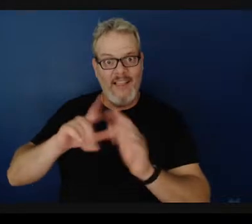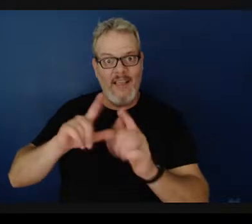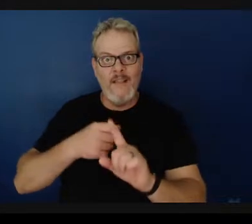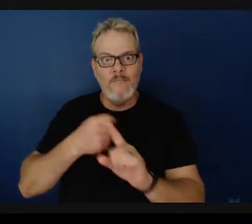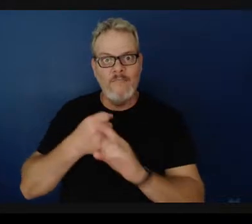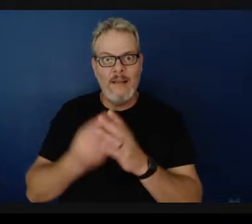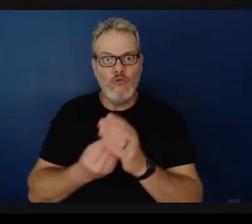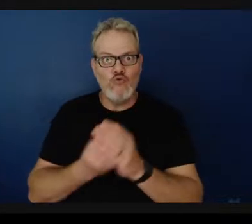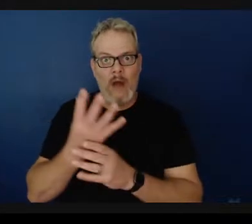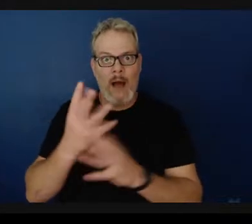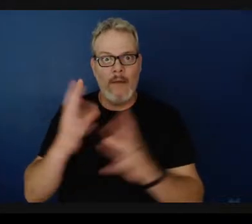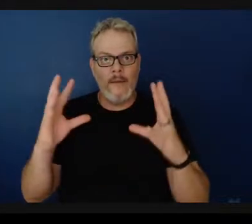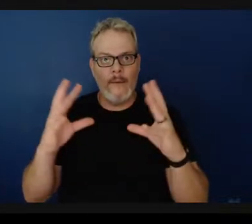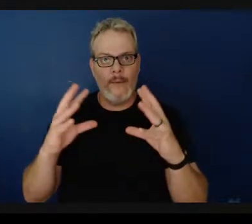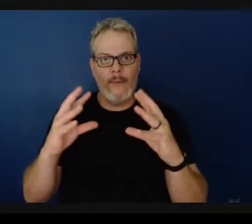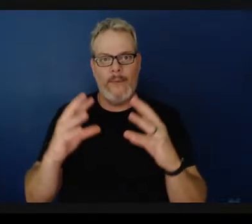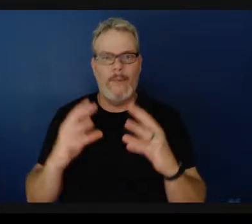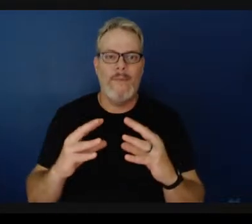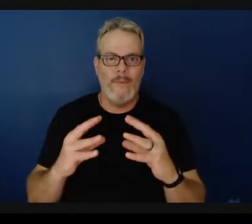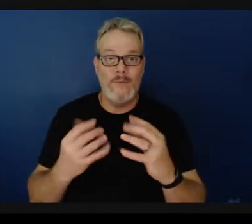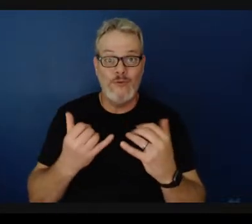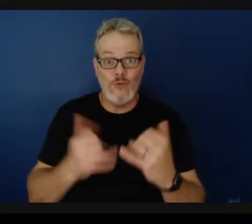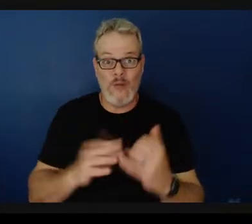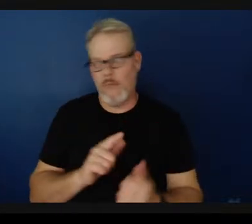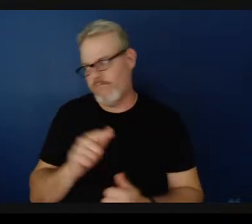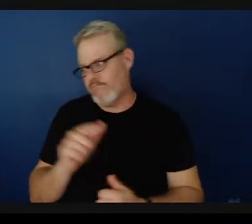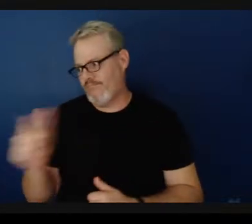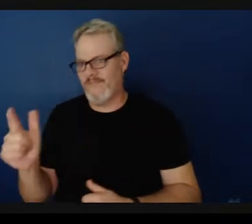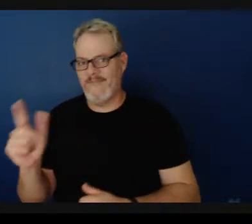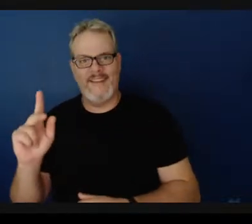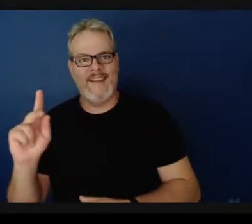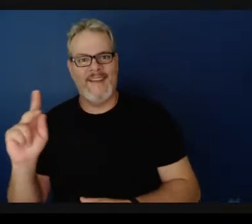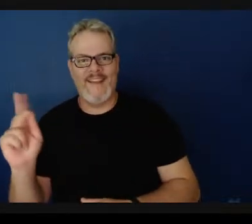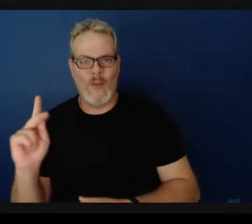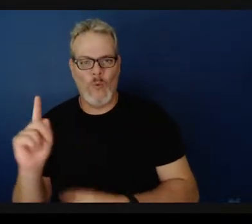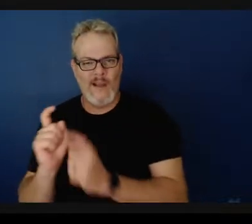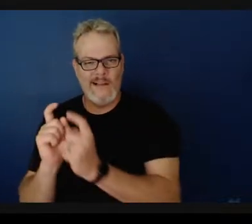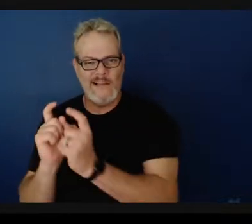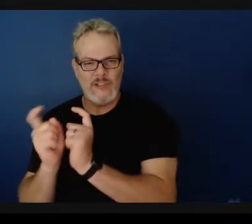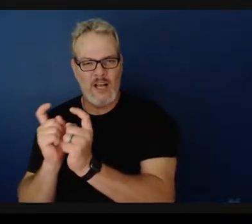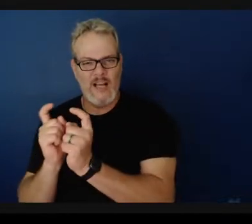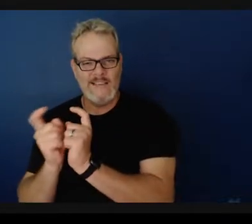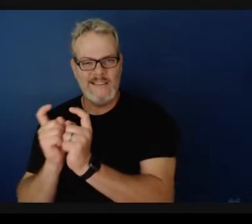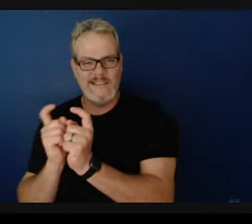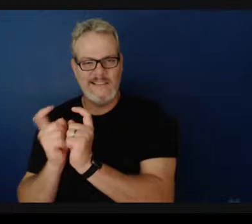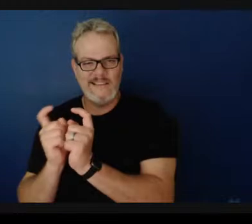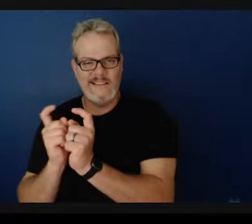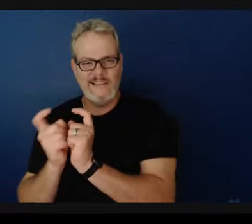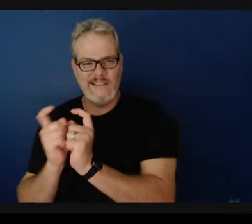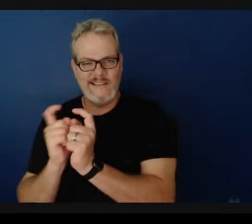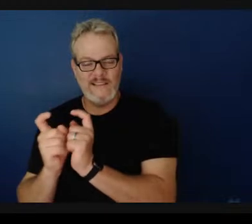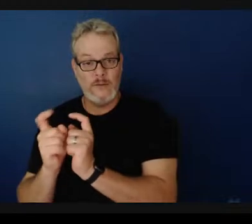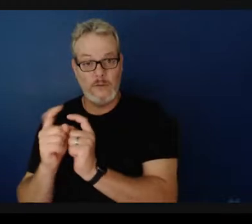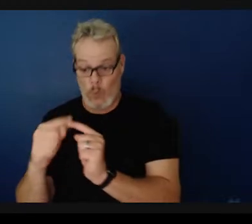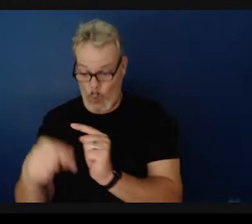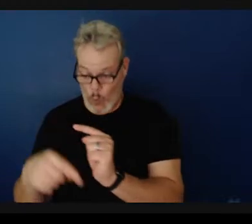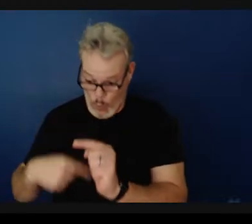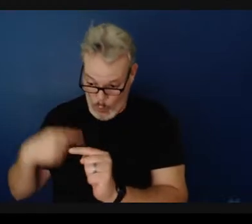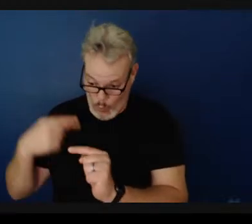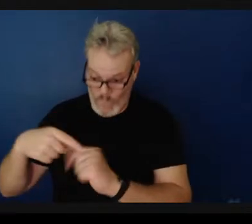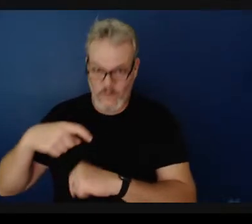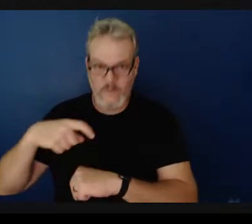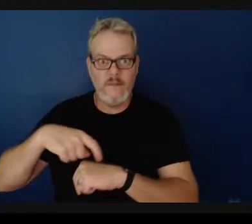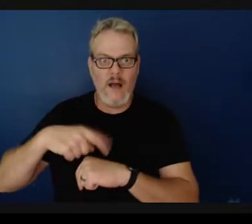sagged back, and now Kilauea has got the baton and can adjust more so. But over time, Mauna Loa will keep inflating,